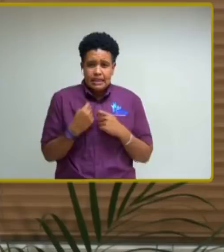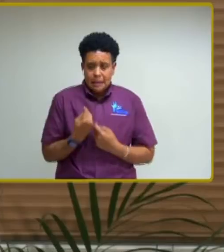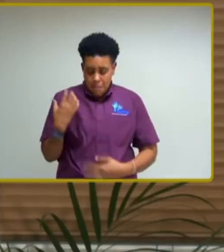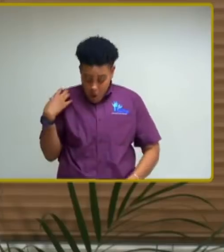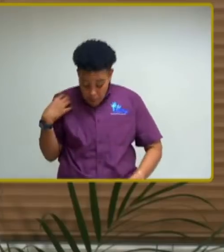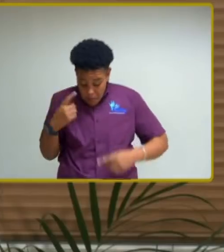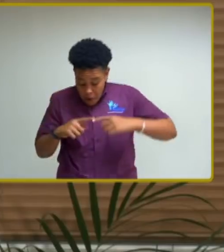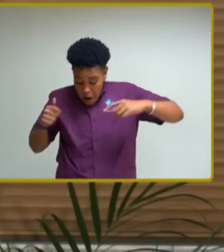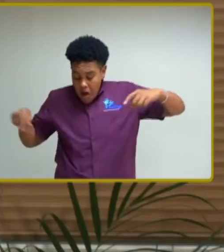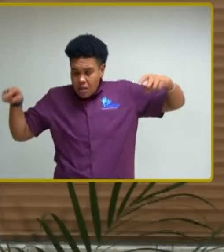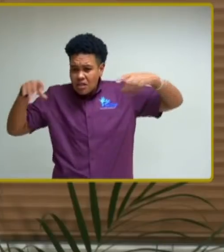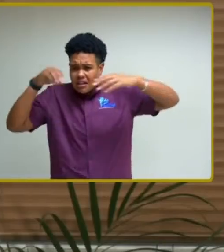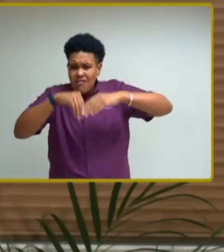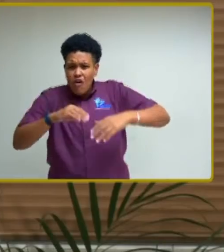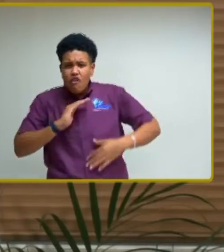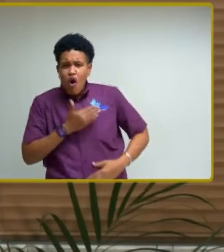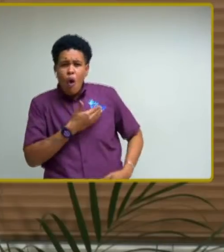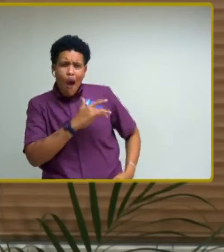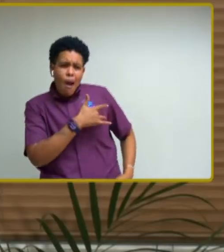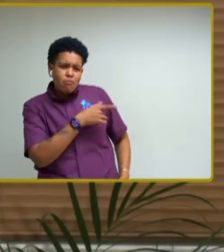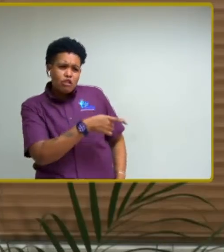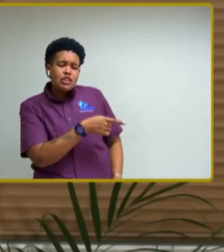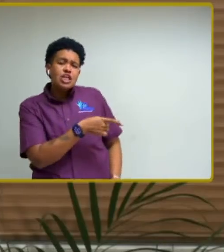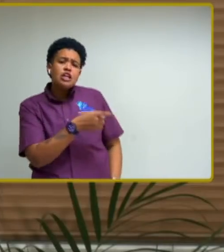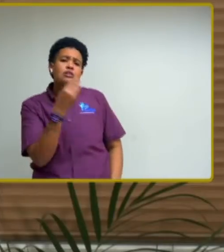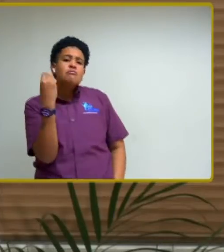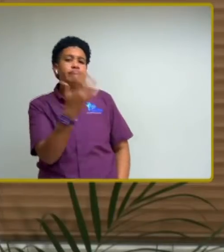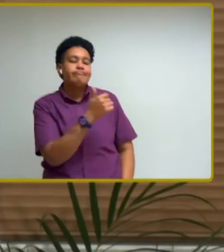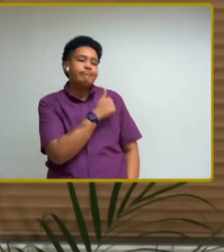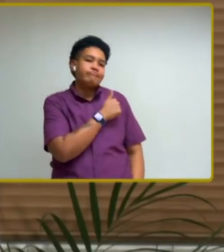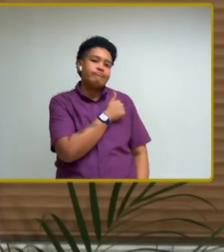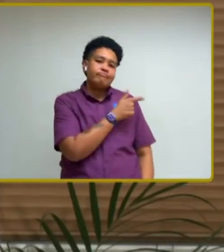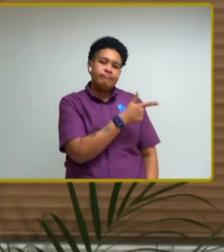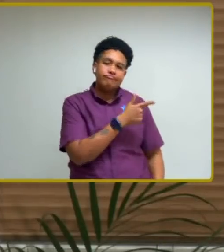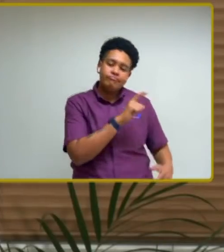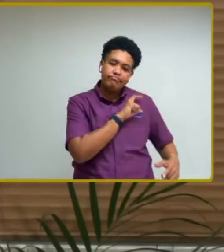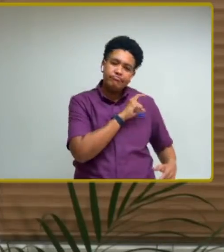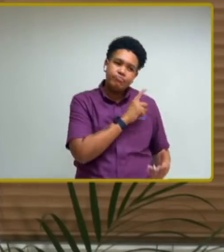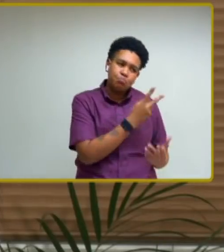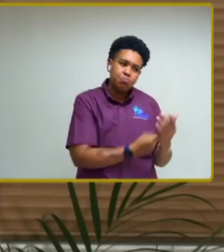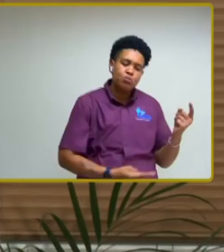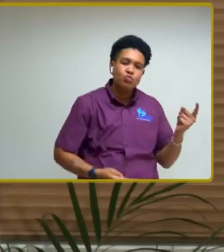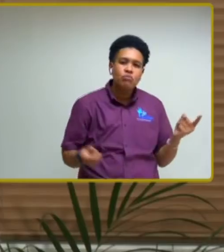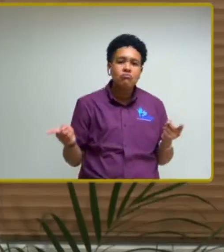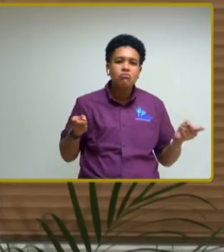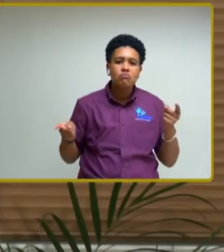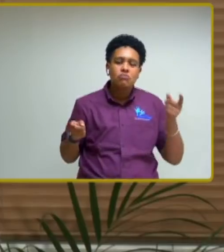secretary and others, our appreciation to the JDF and the JCF, because they have really